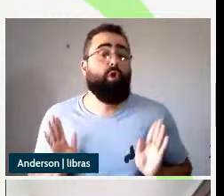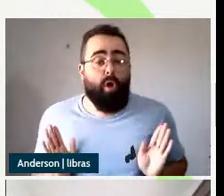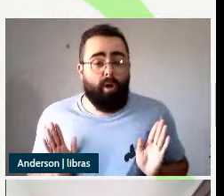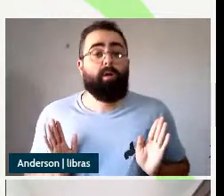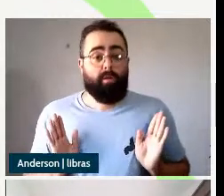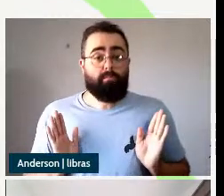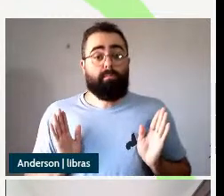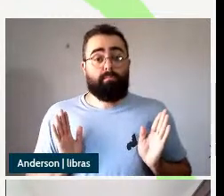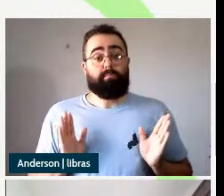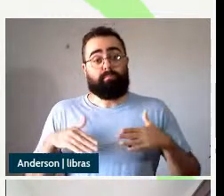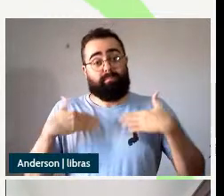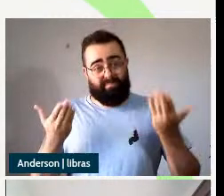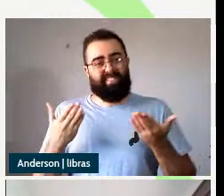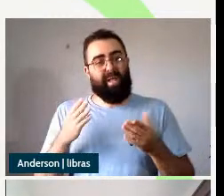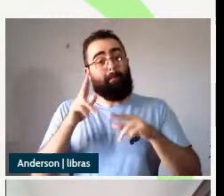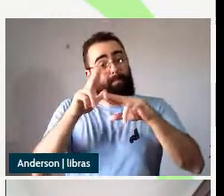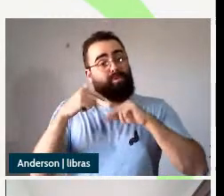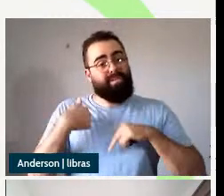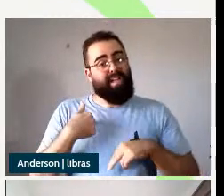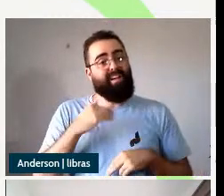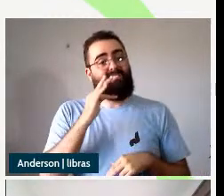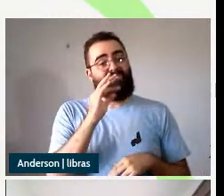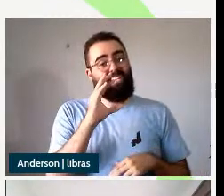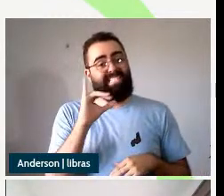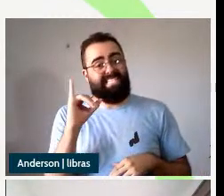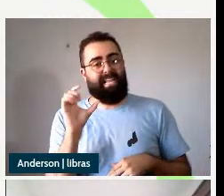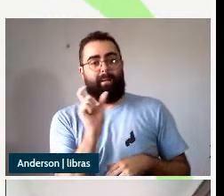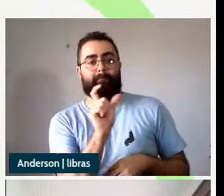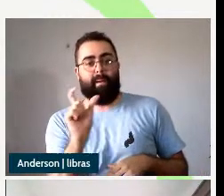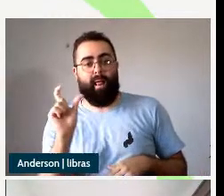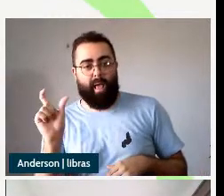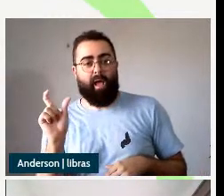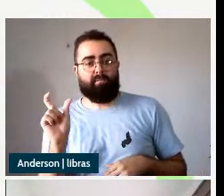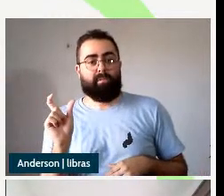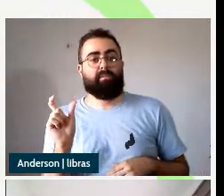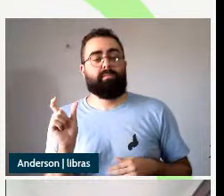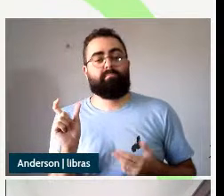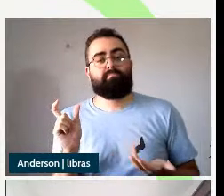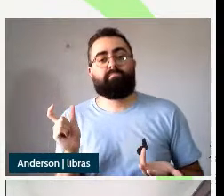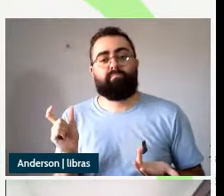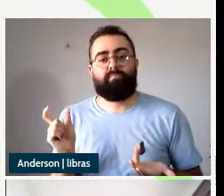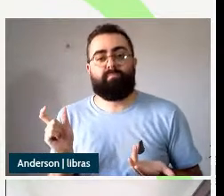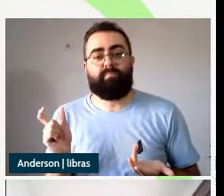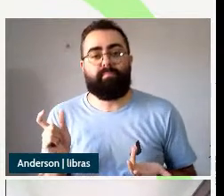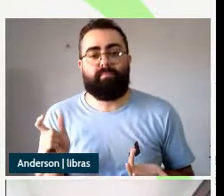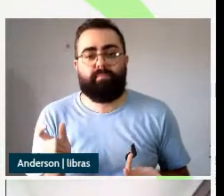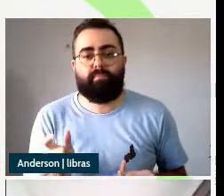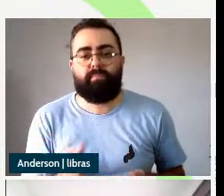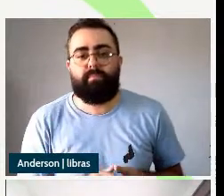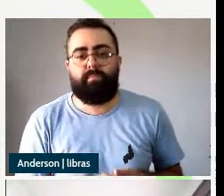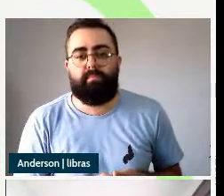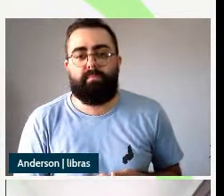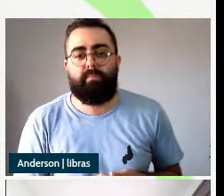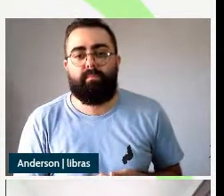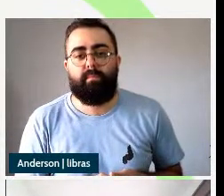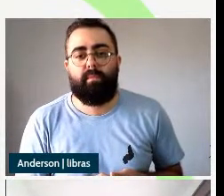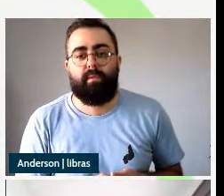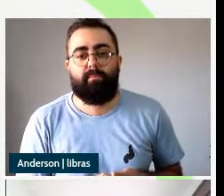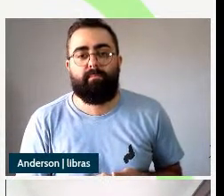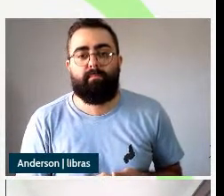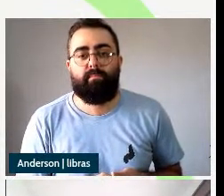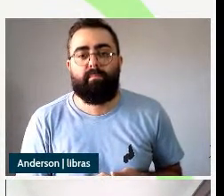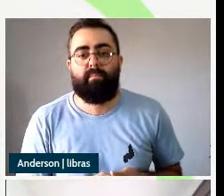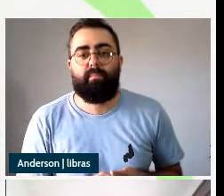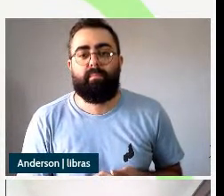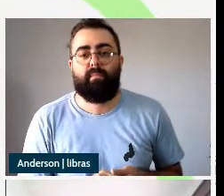of the free choice item. It wouldn't be the same if I had said instead of no agarre cualquier historia, if I had said agarre la historia. It would not be